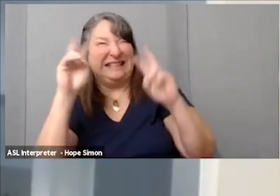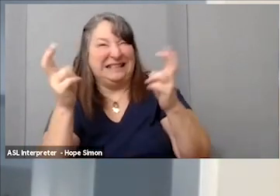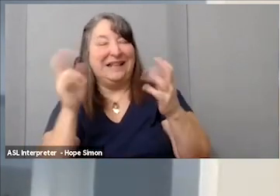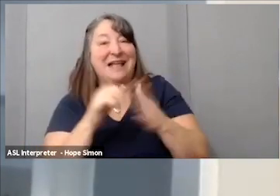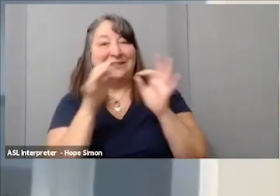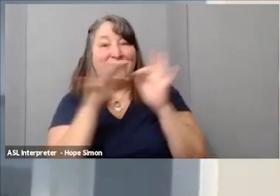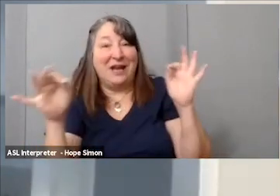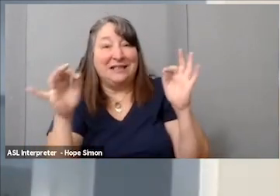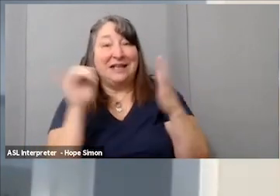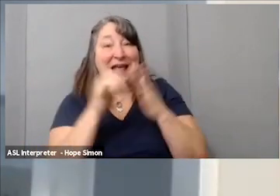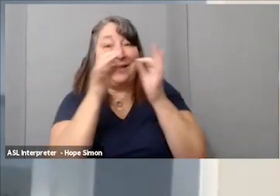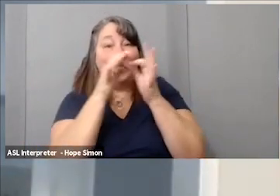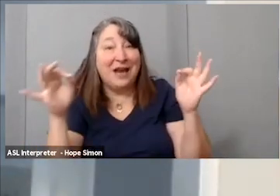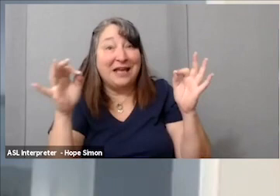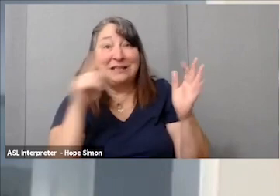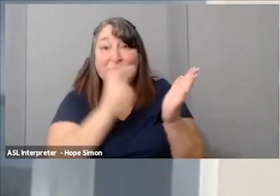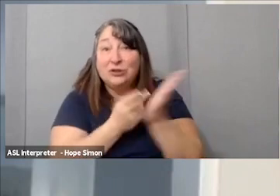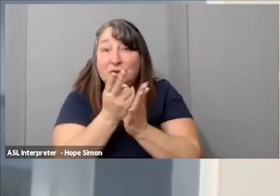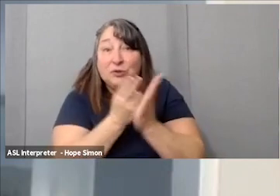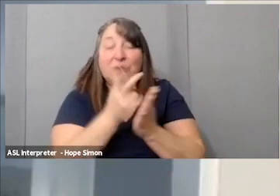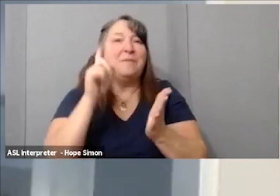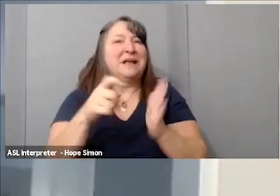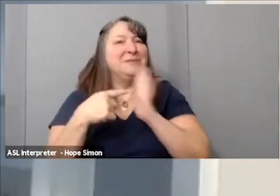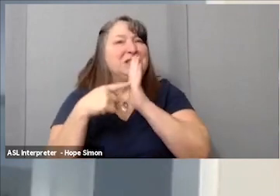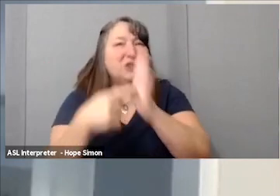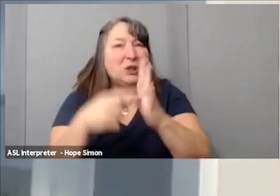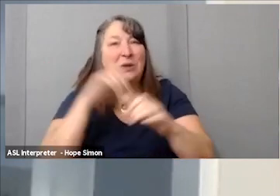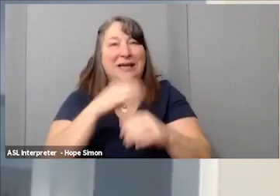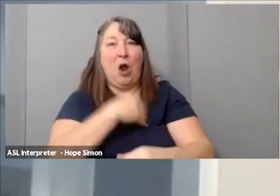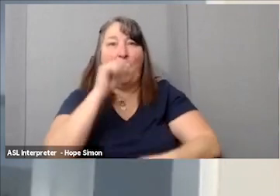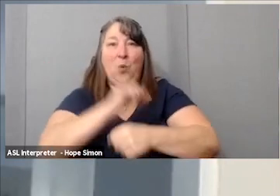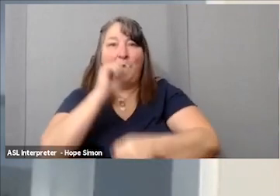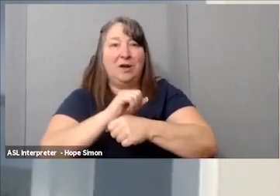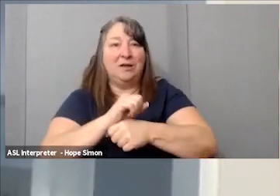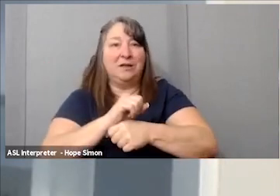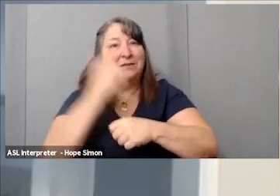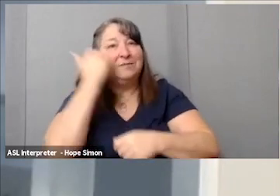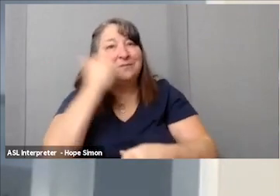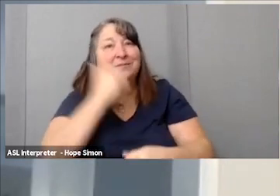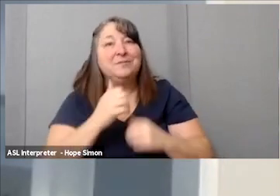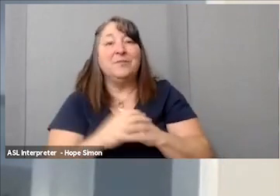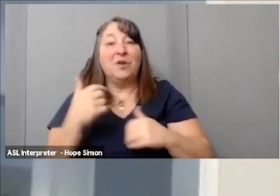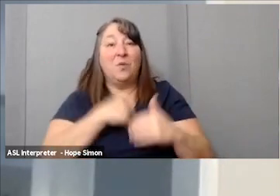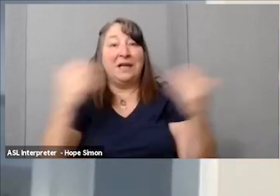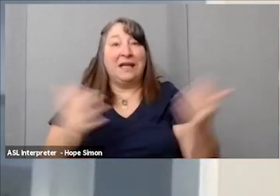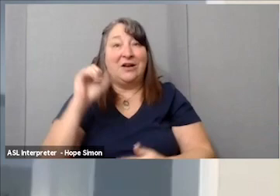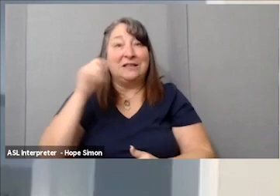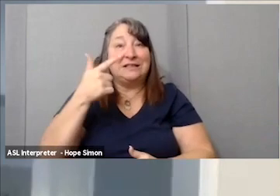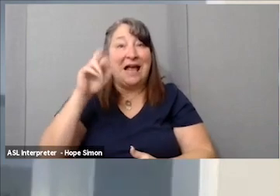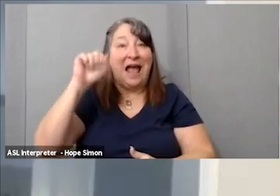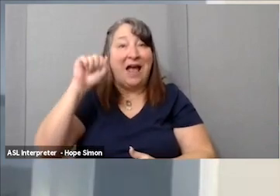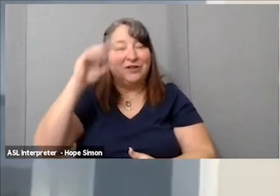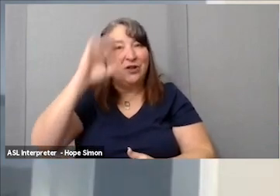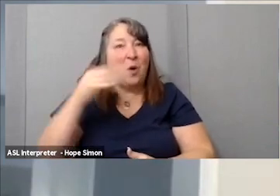only a phrase, but it is a truth that must be manifested in our work. We at SAG-AFTRA know that our strength is in our diversity. And